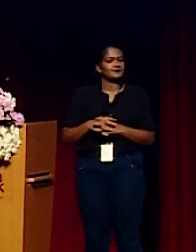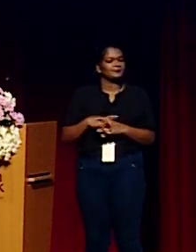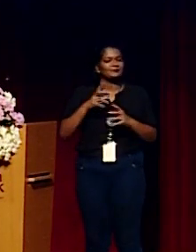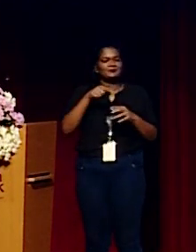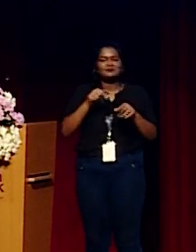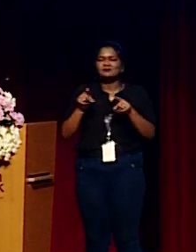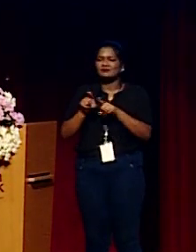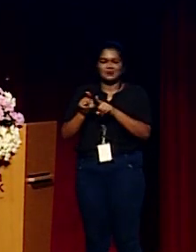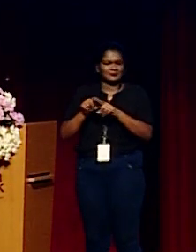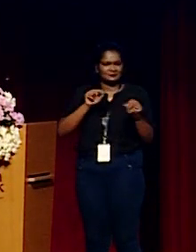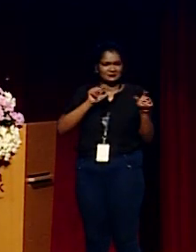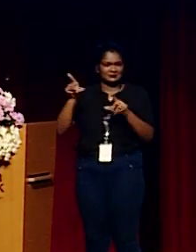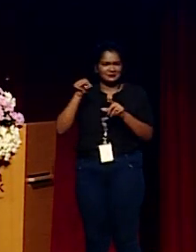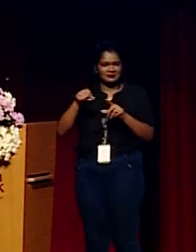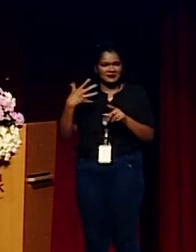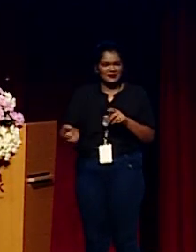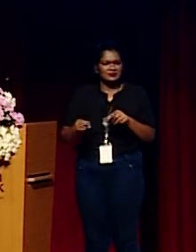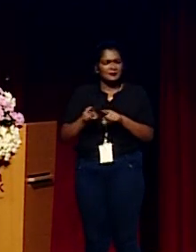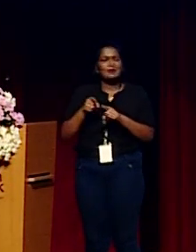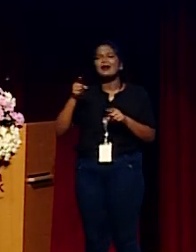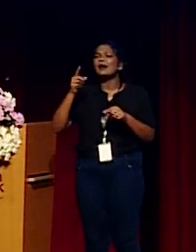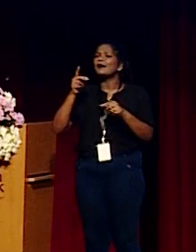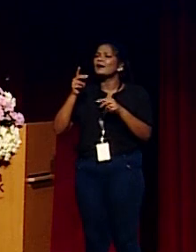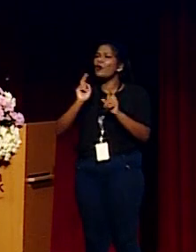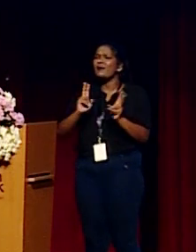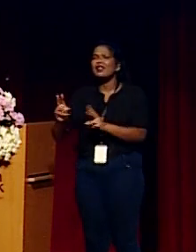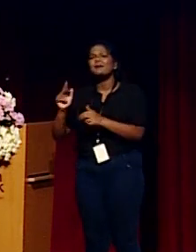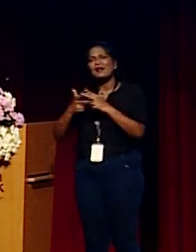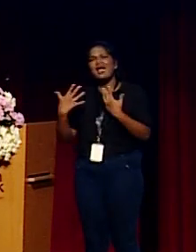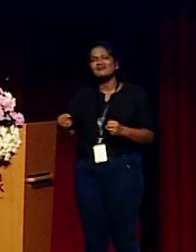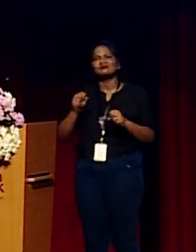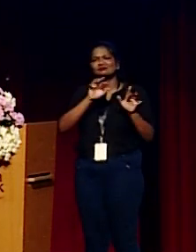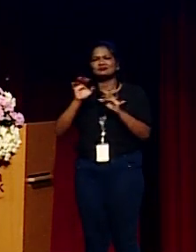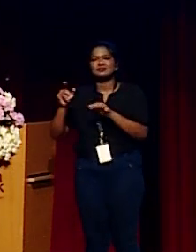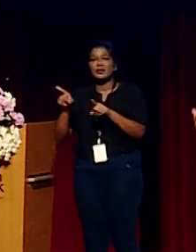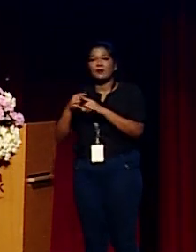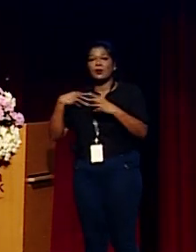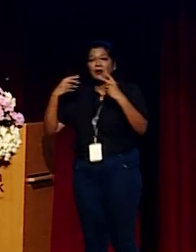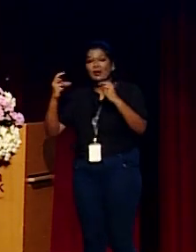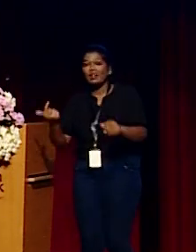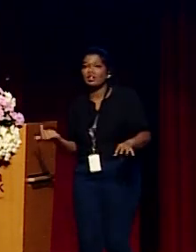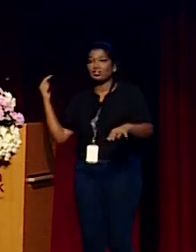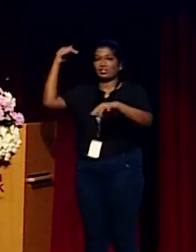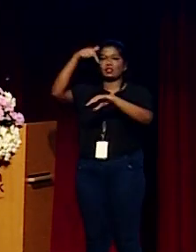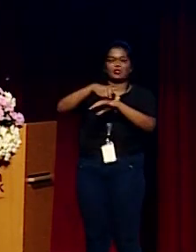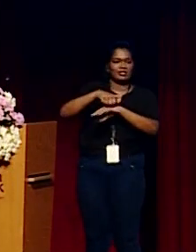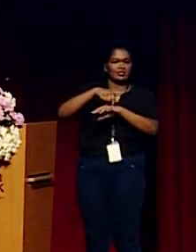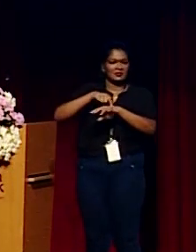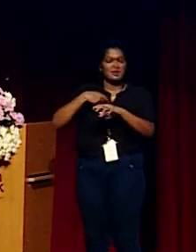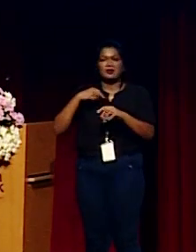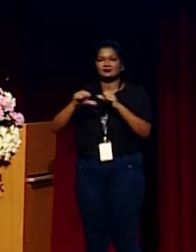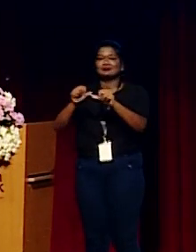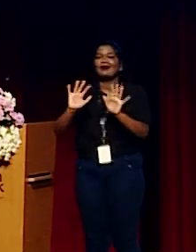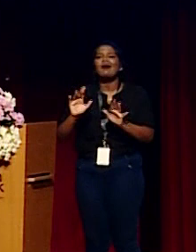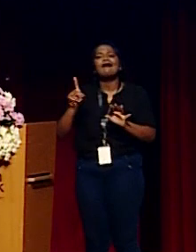It's LaTeX you input. This is kind of the most commonly used mathematical markup. They don't have to jump through hoops, going through WYSIWYG editors. They don't